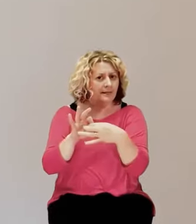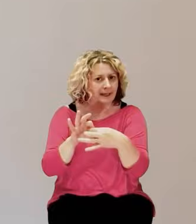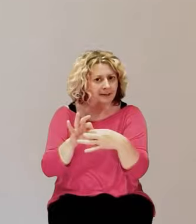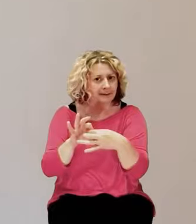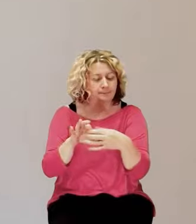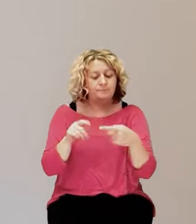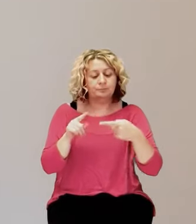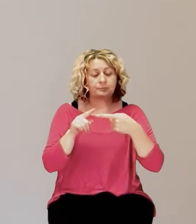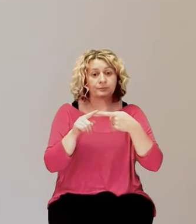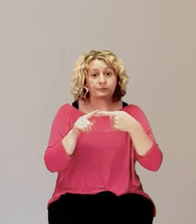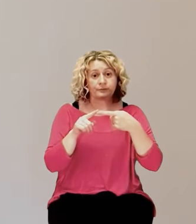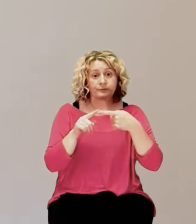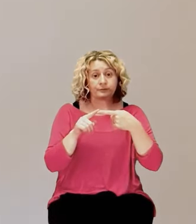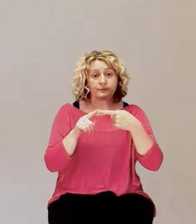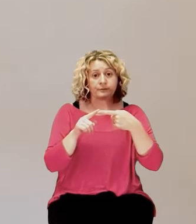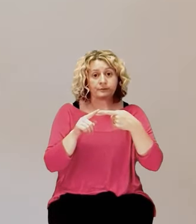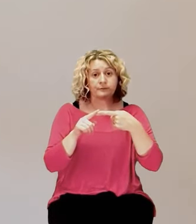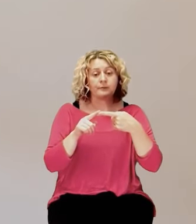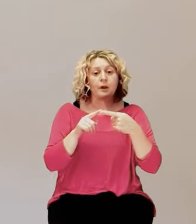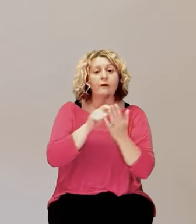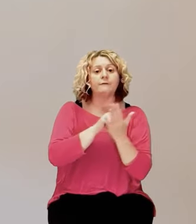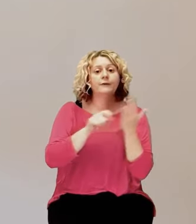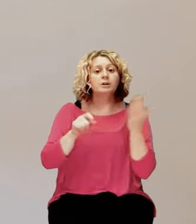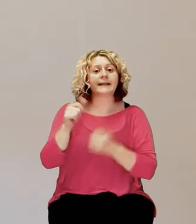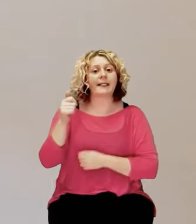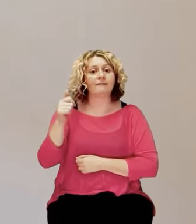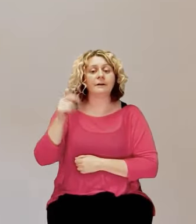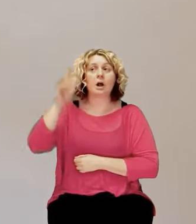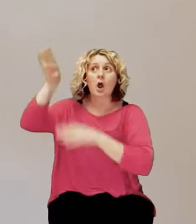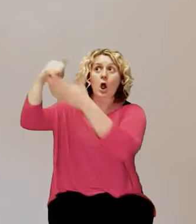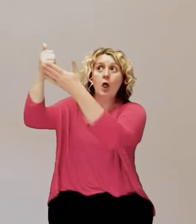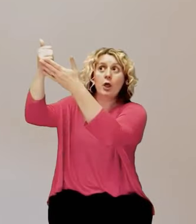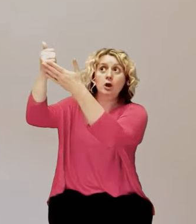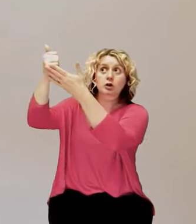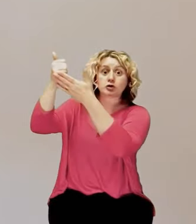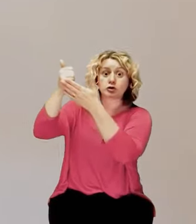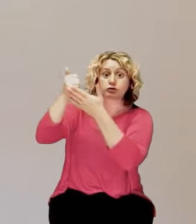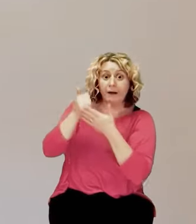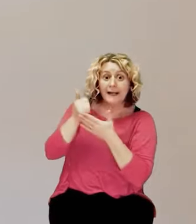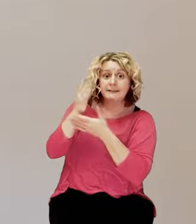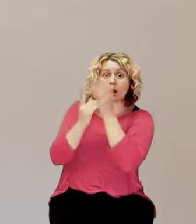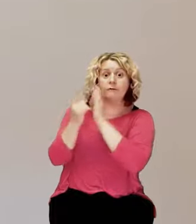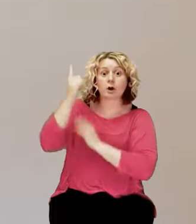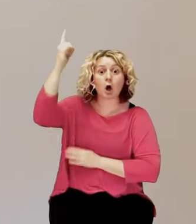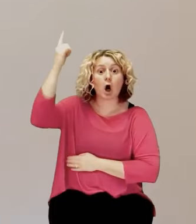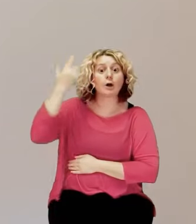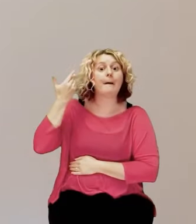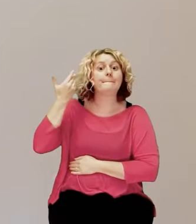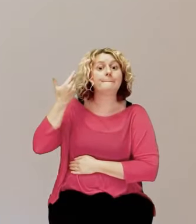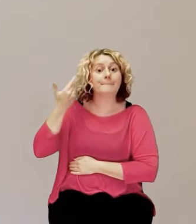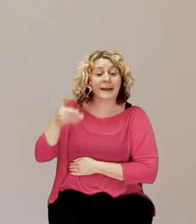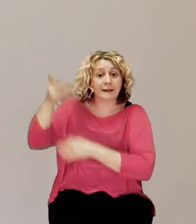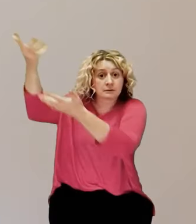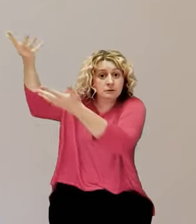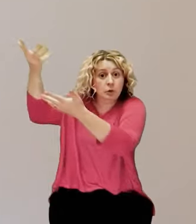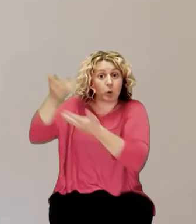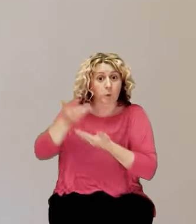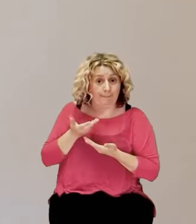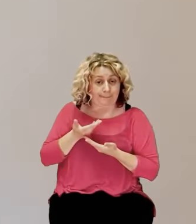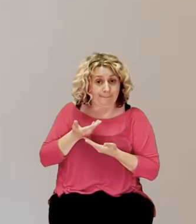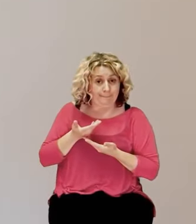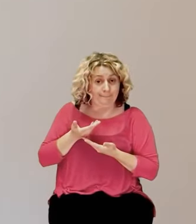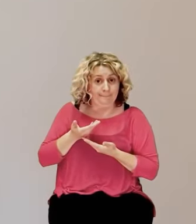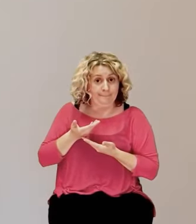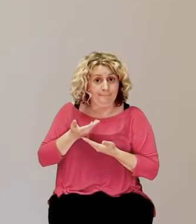of God has appeared. Thank you, Simon. Let's look back. It has appeared that